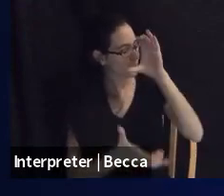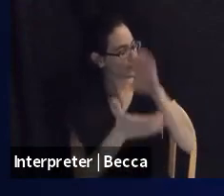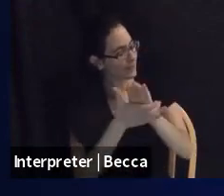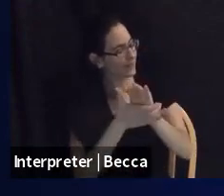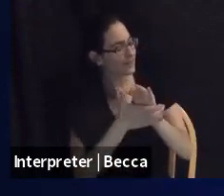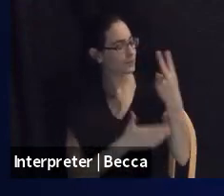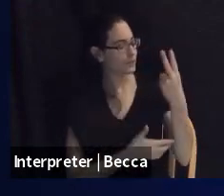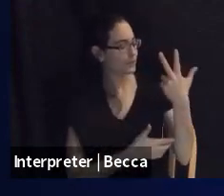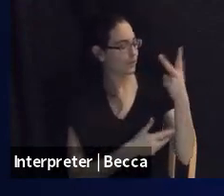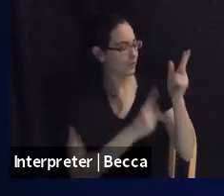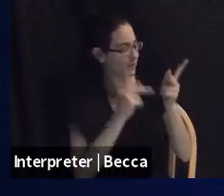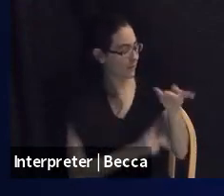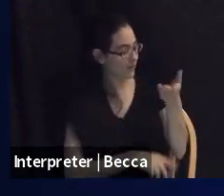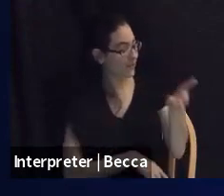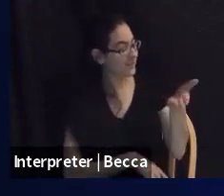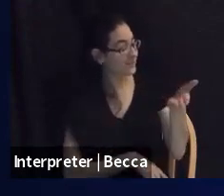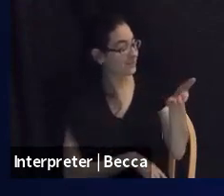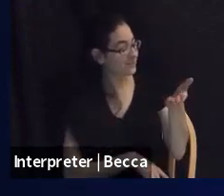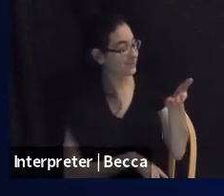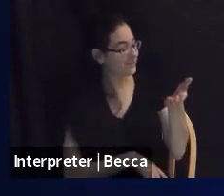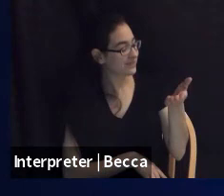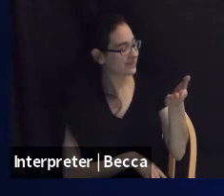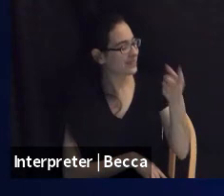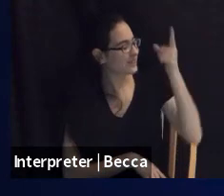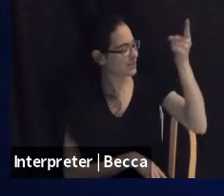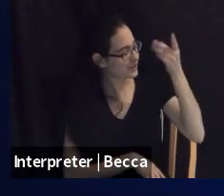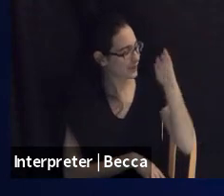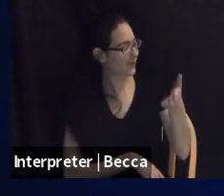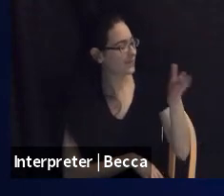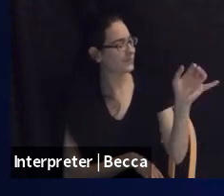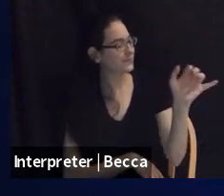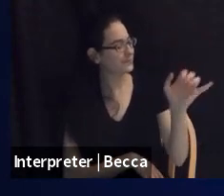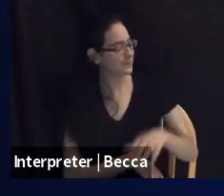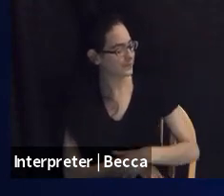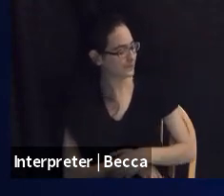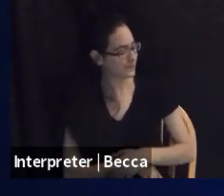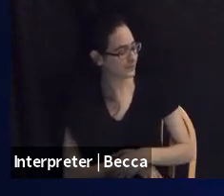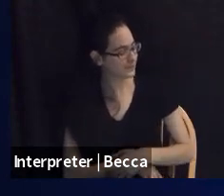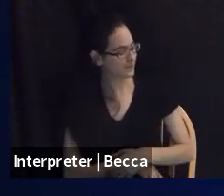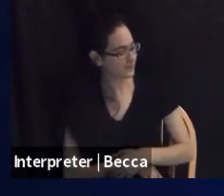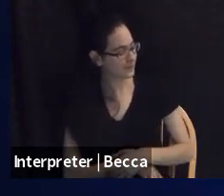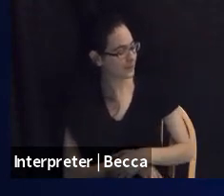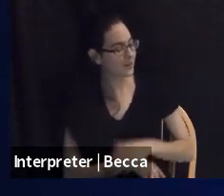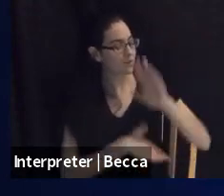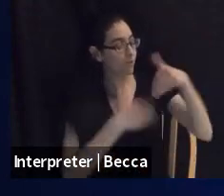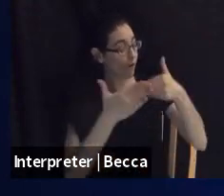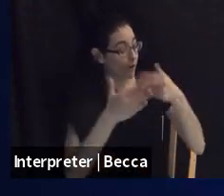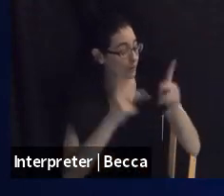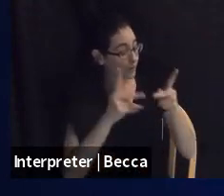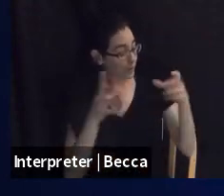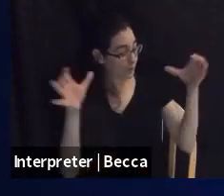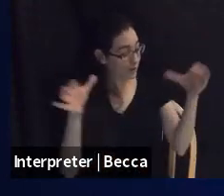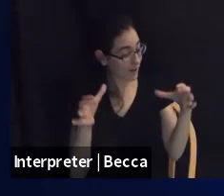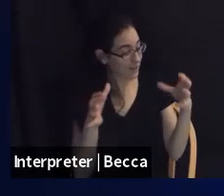three are gathered in your name, that you show up. So every person who's in that group, surround them with your